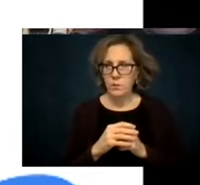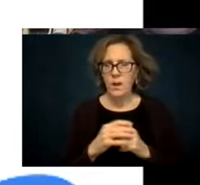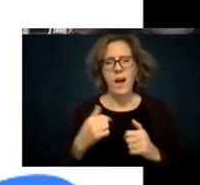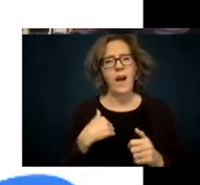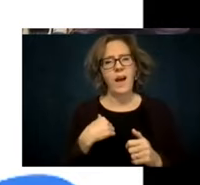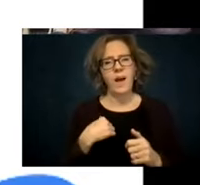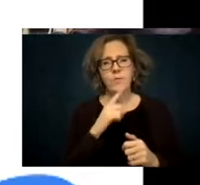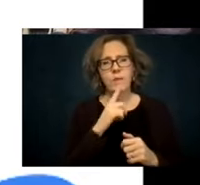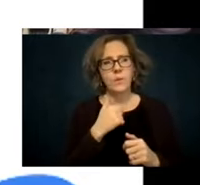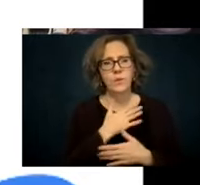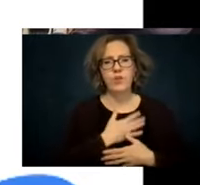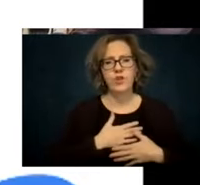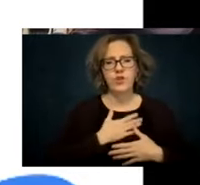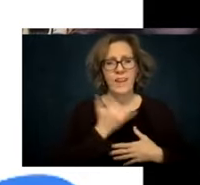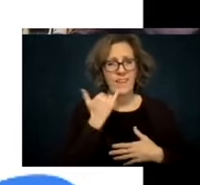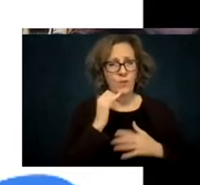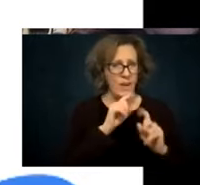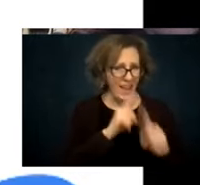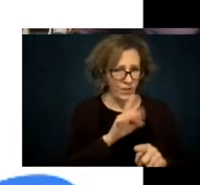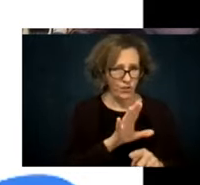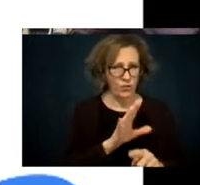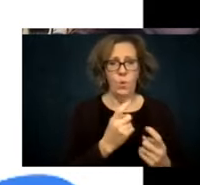really appreciate it if we could answer that question.